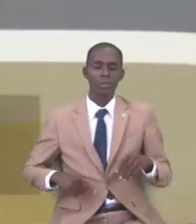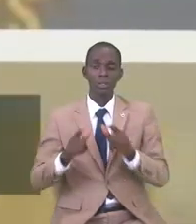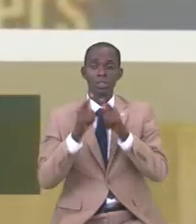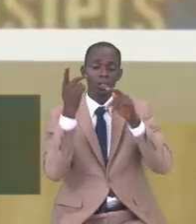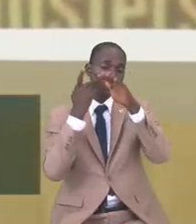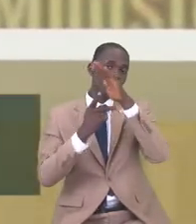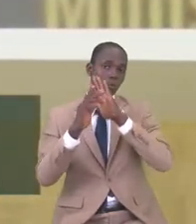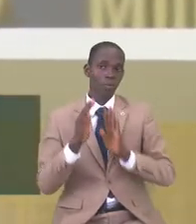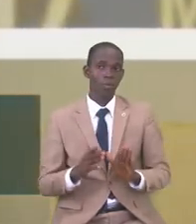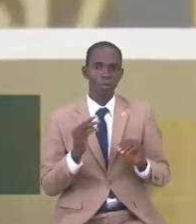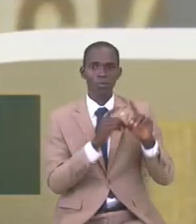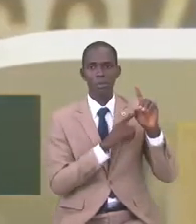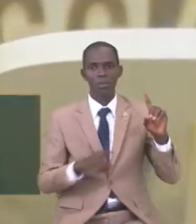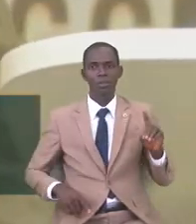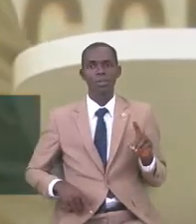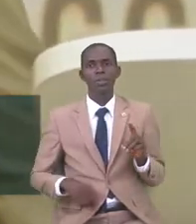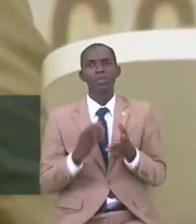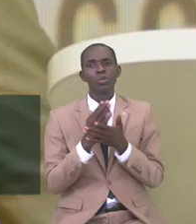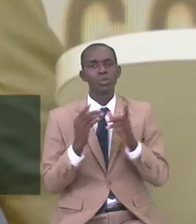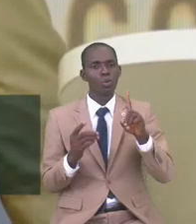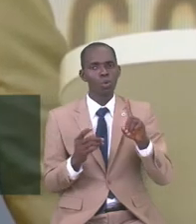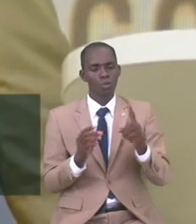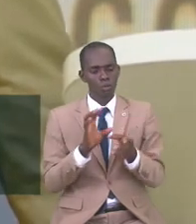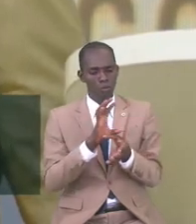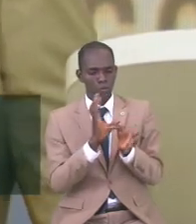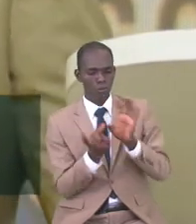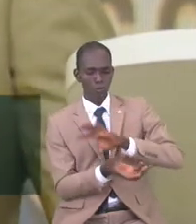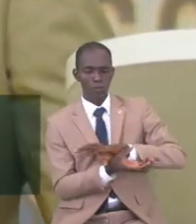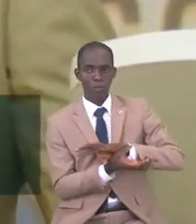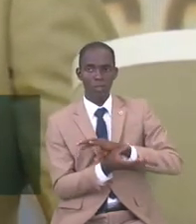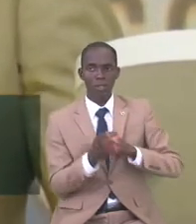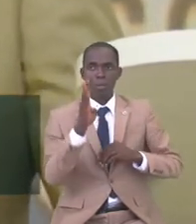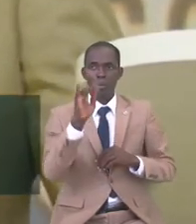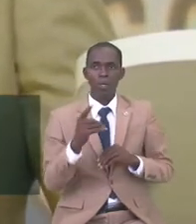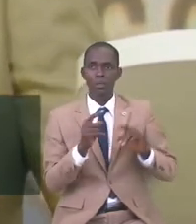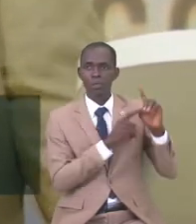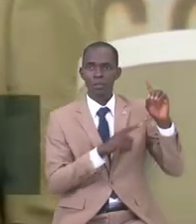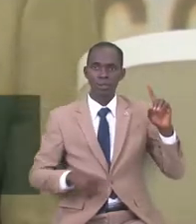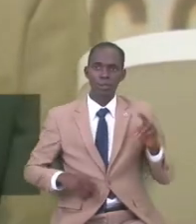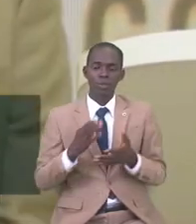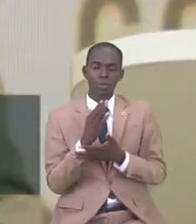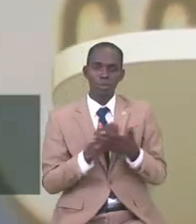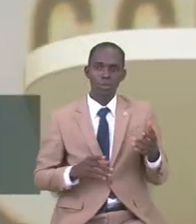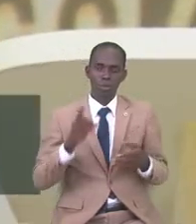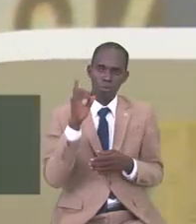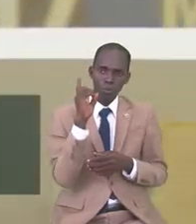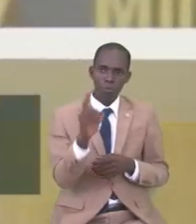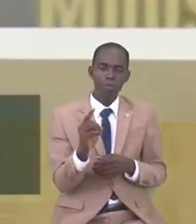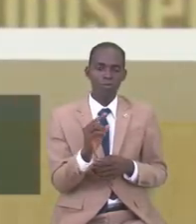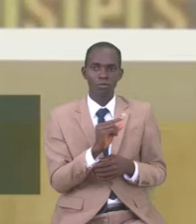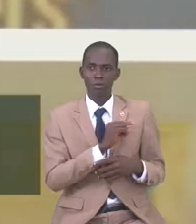Lord. Somebody converted by the Lord. Somebody convicted by the Lord.